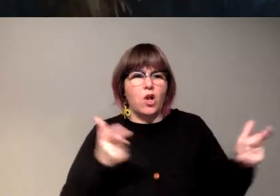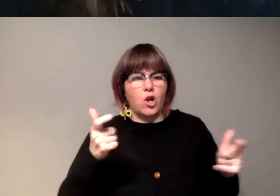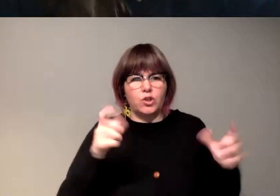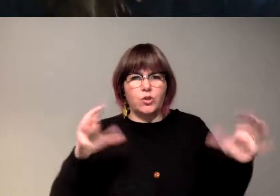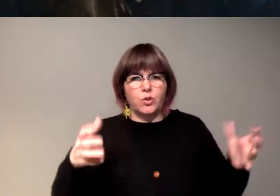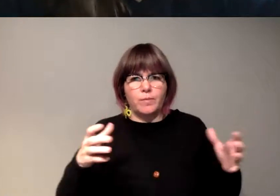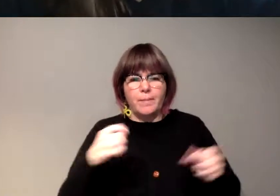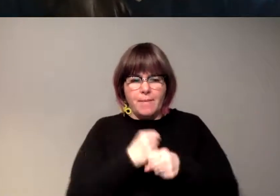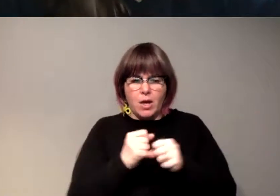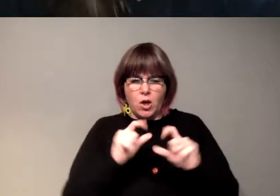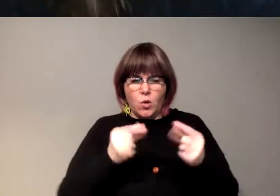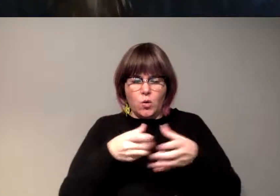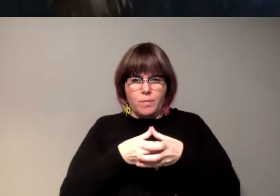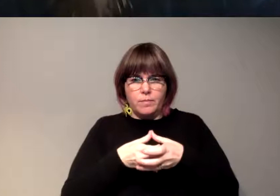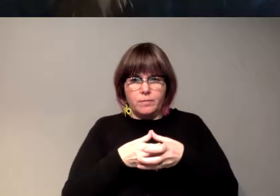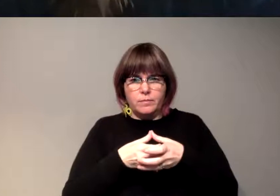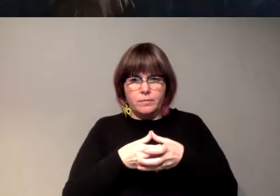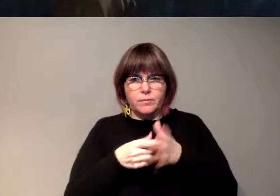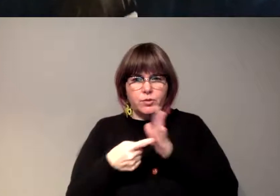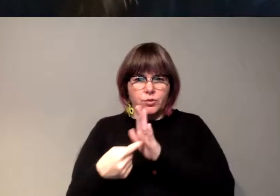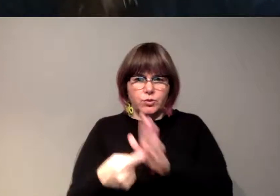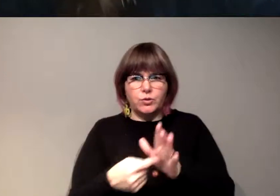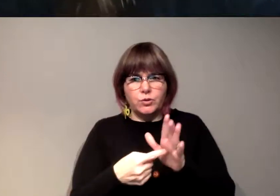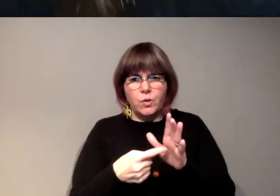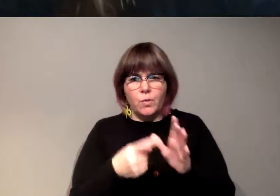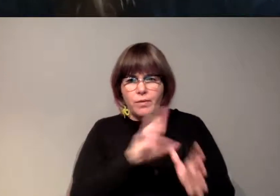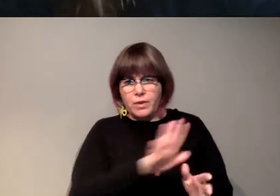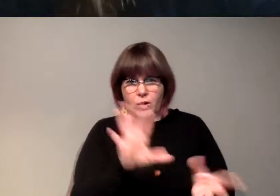group to show the group's classification totals?